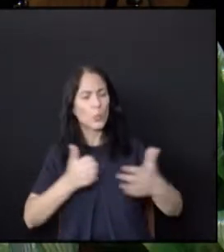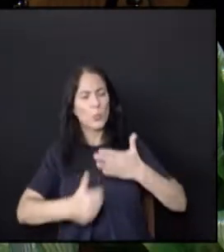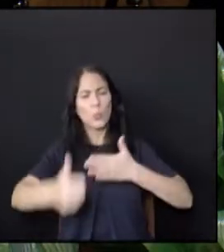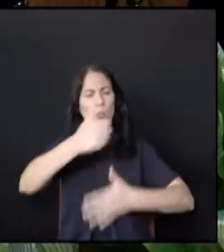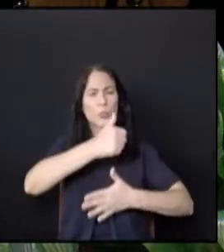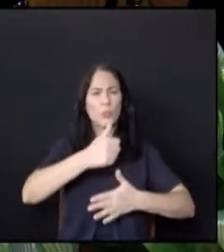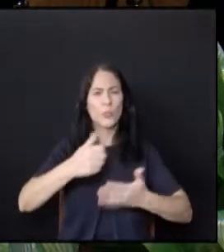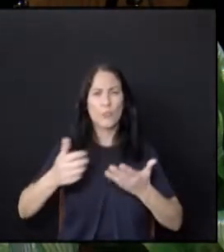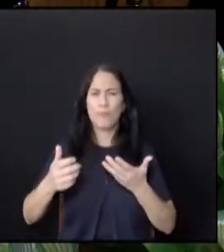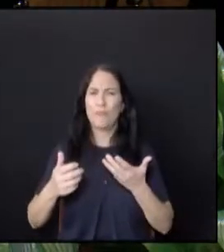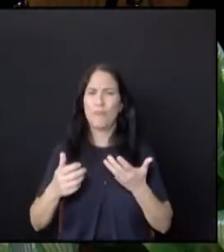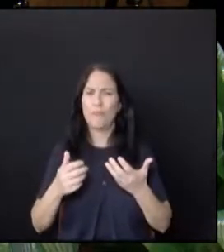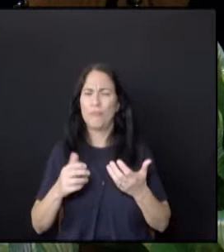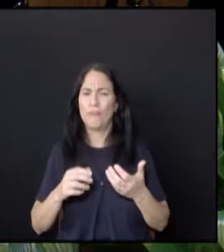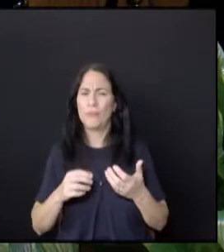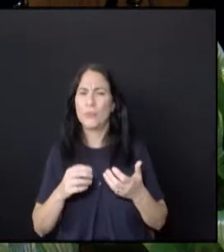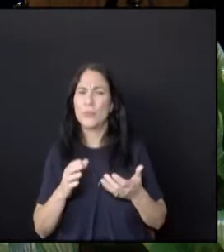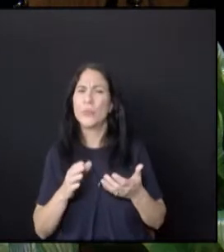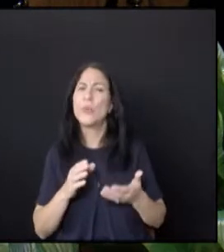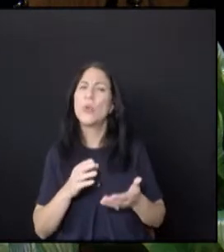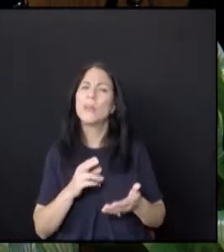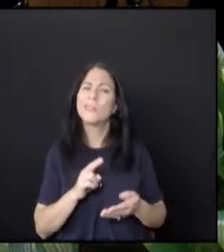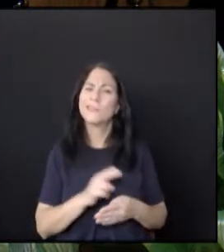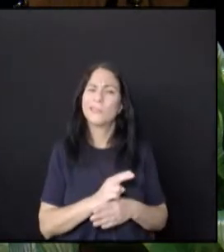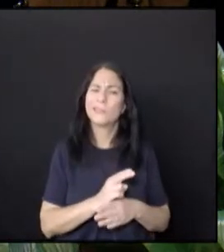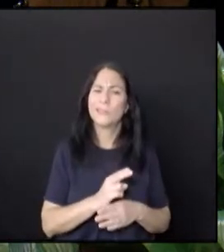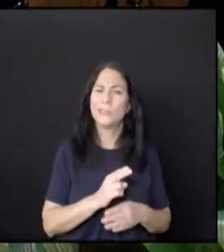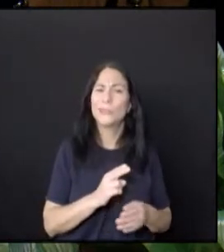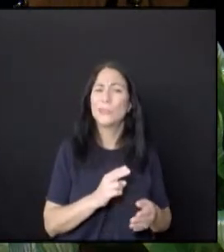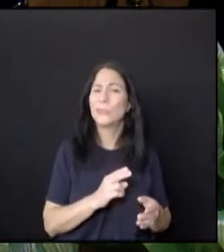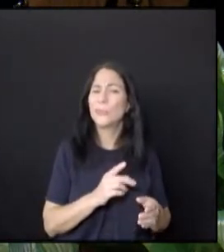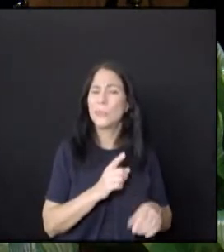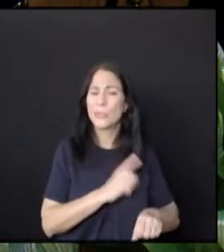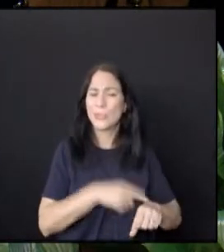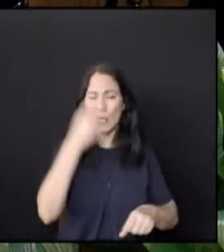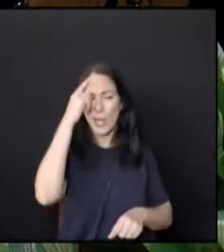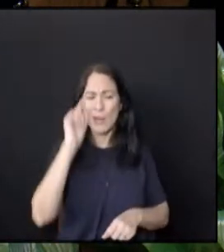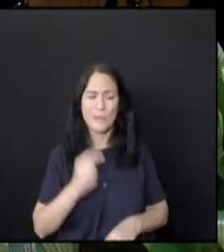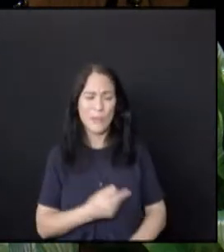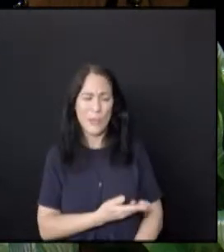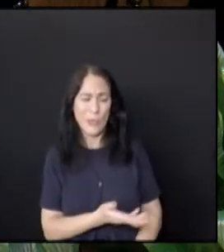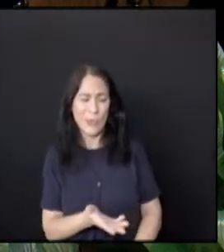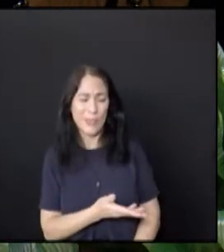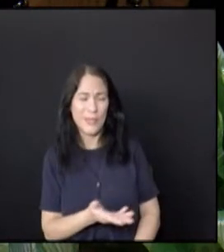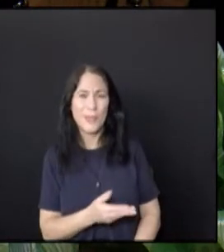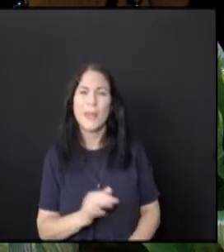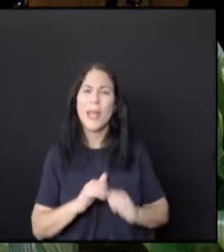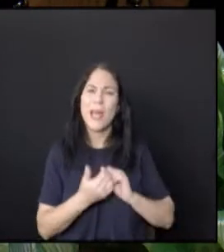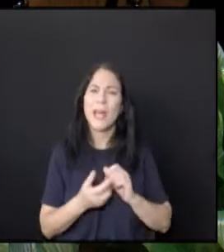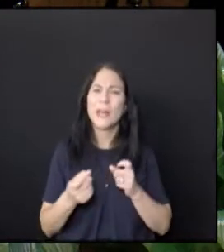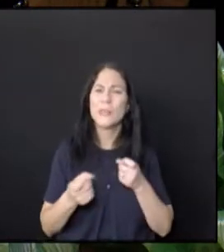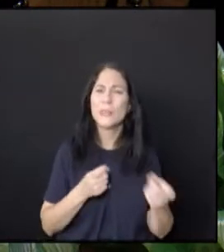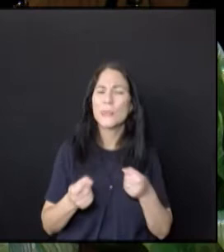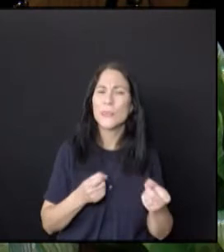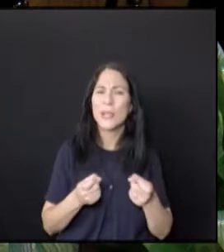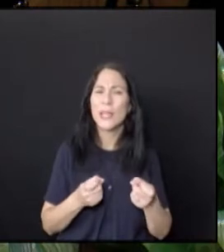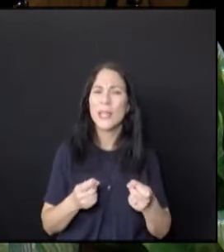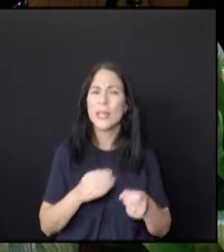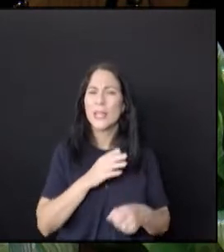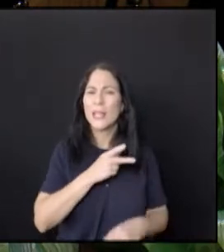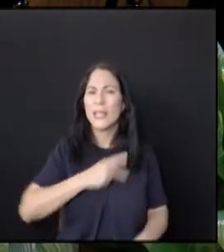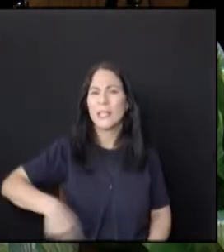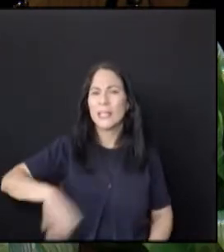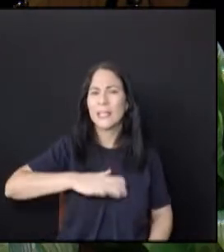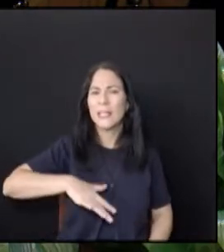least among us, can you? How do you rule and reign over a kingdom if you're spending all your time on those kinds